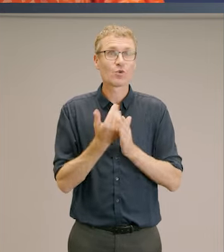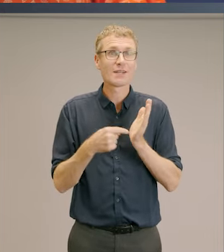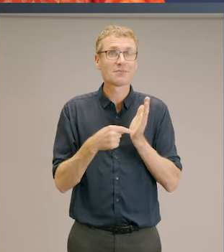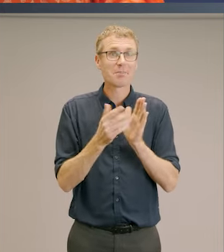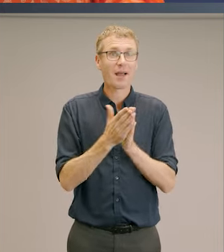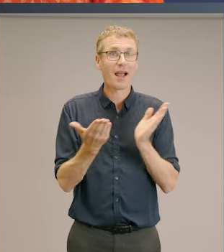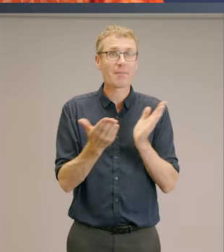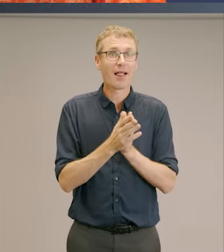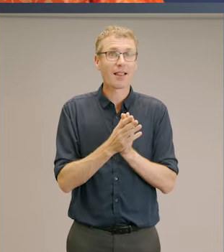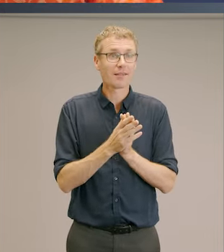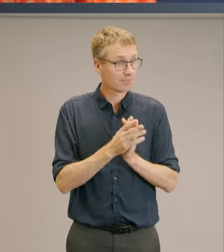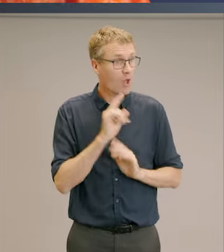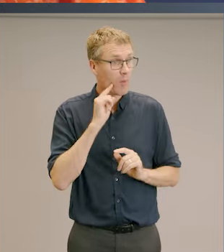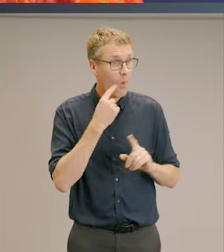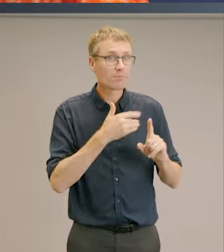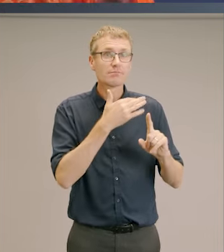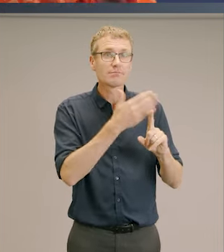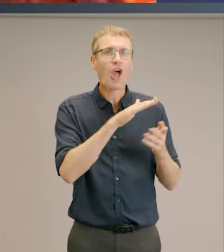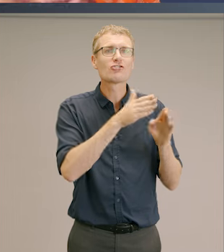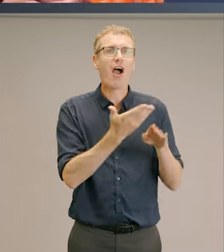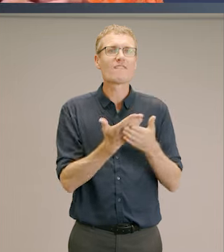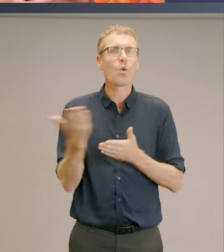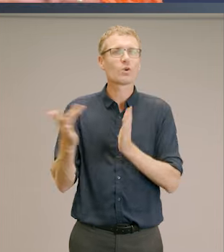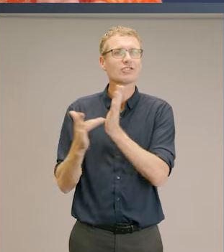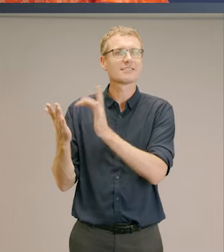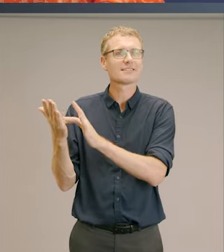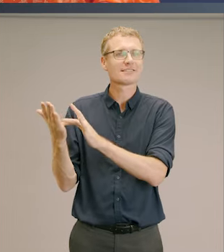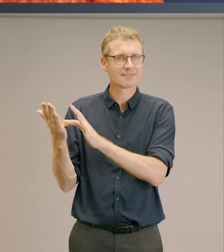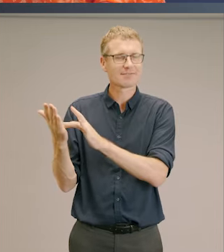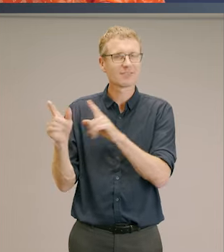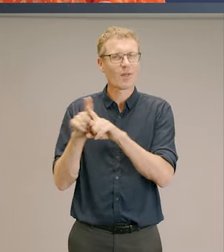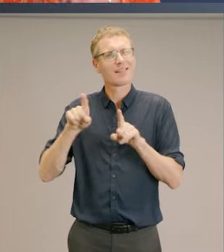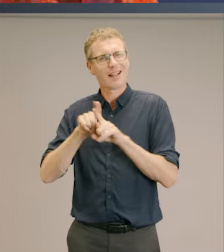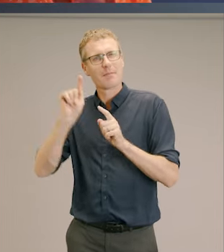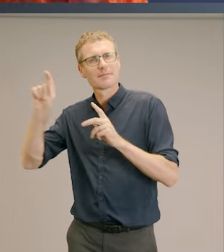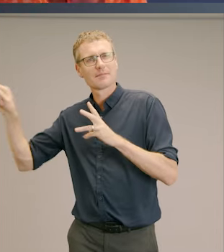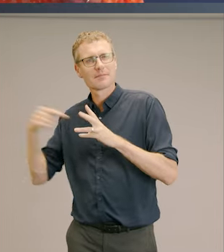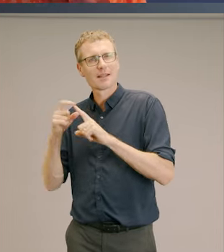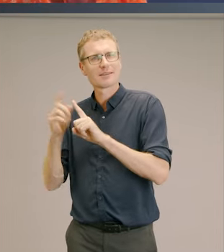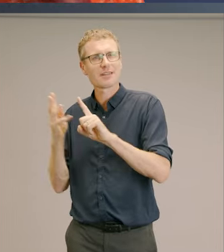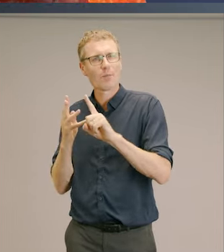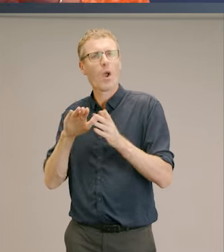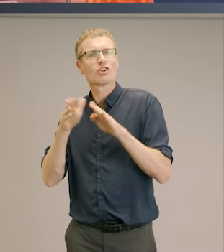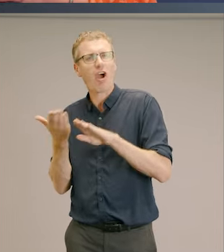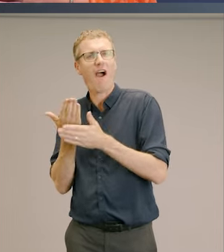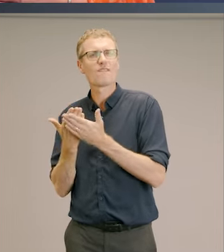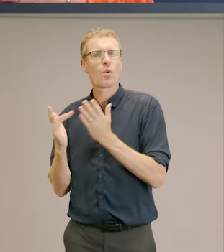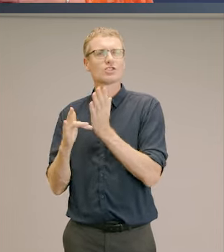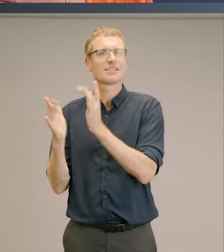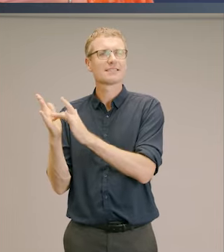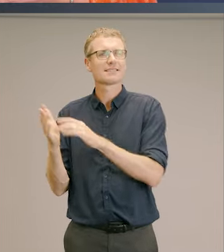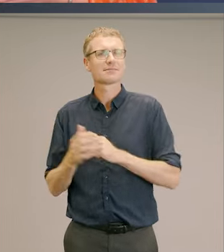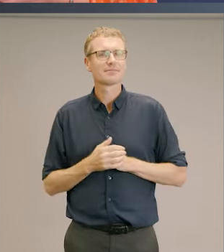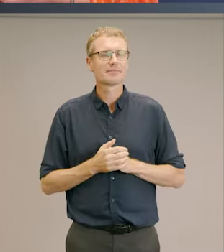half of the New Testament. He became a martyr just like so many of the other disciples. He was prepared to die for his faith.